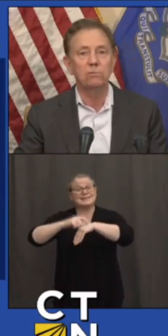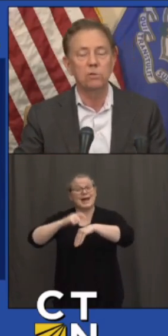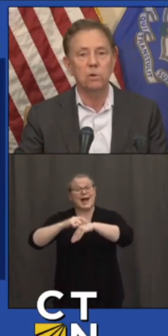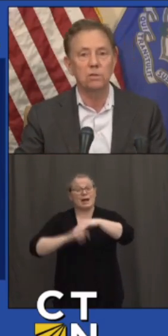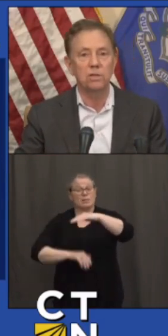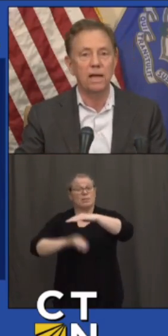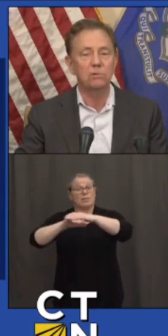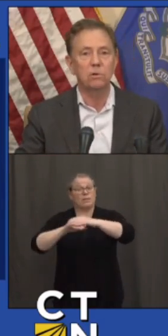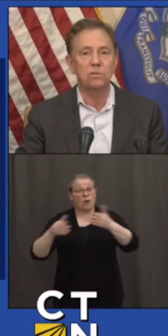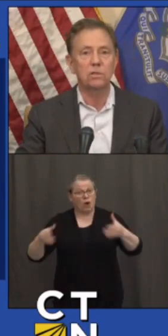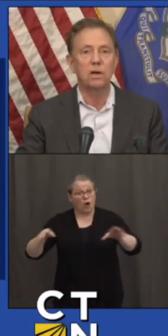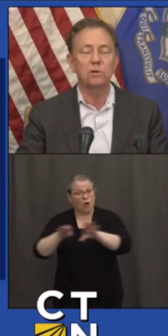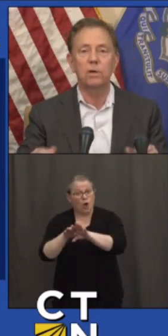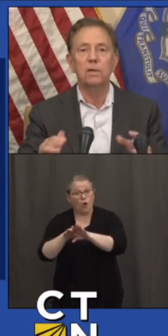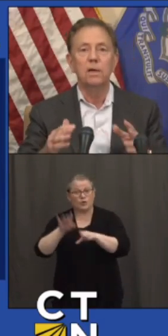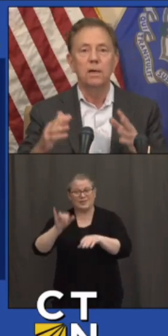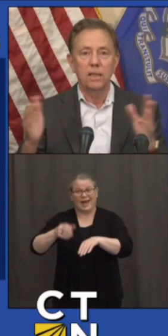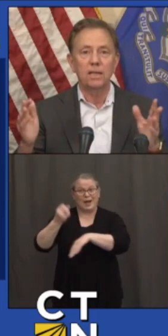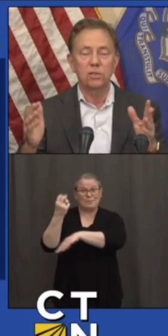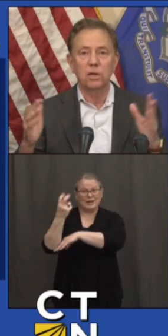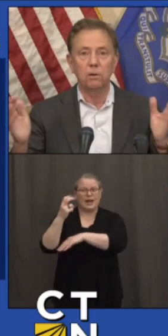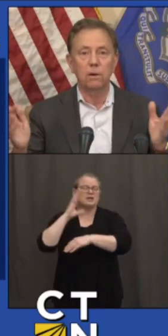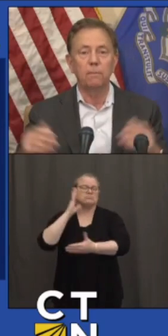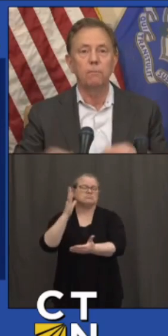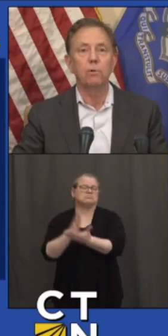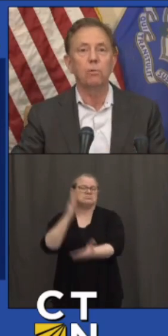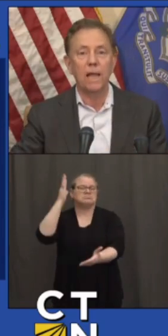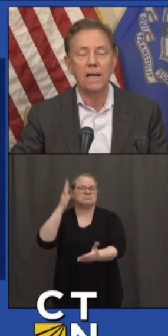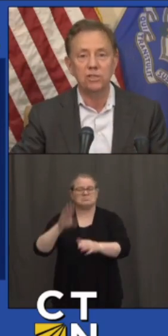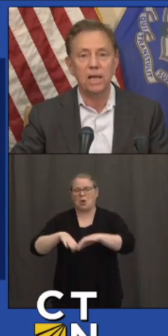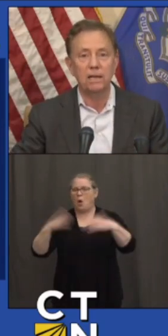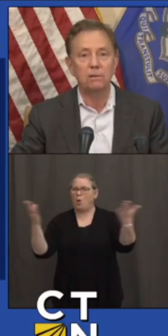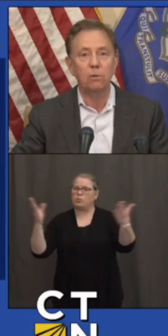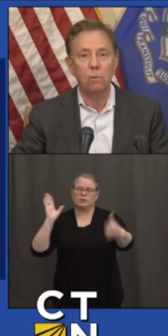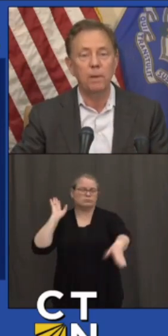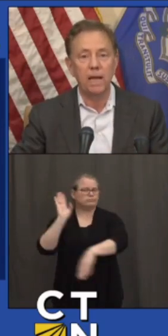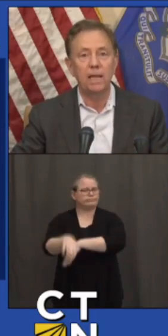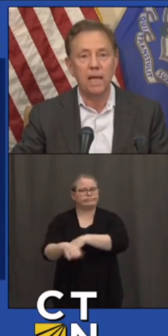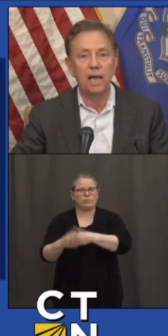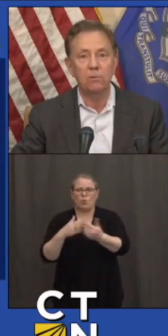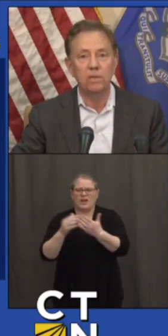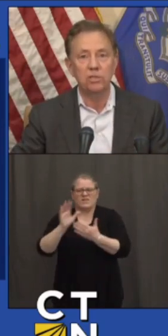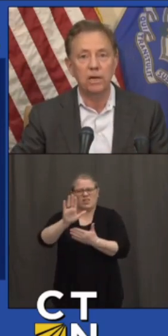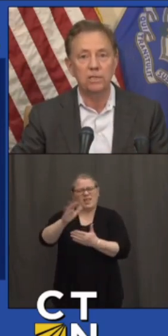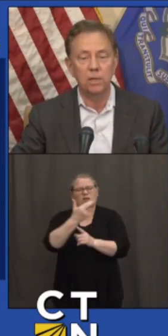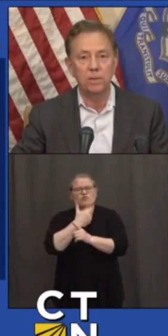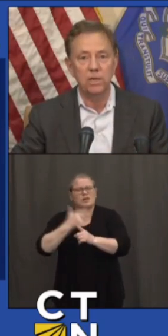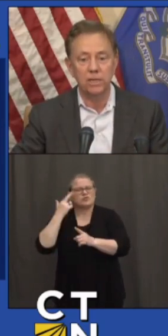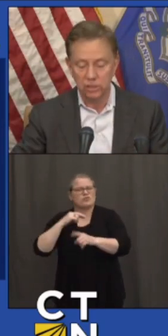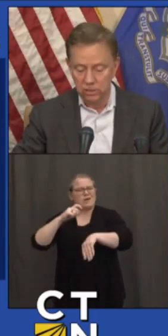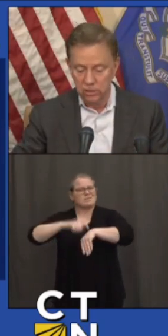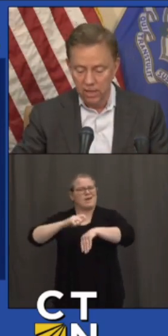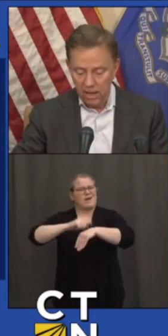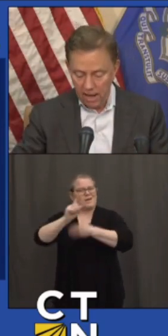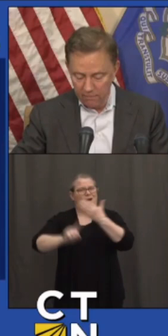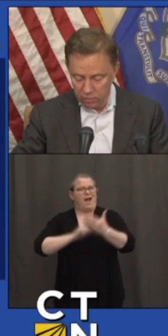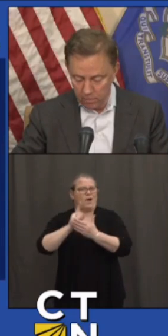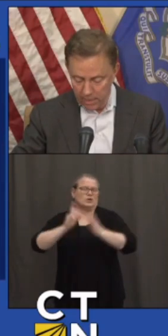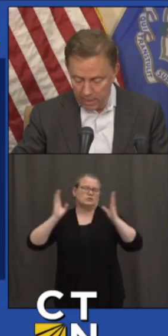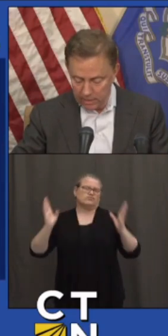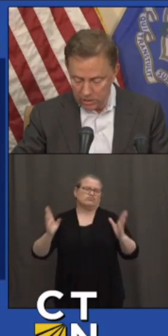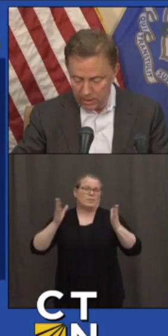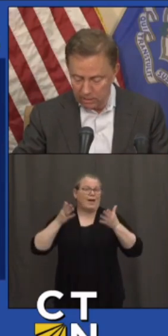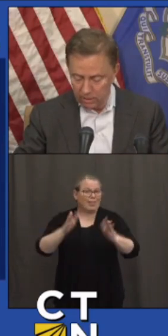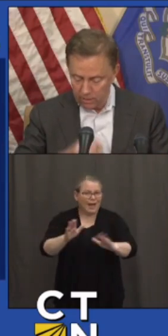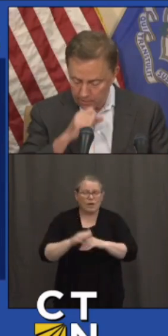indoors and outdoors. Outdoors is 100. That's going to, we'll relax that. There won't be any gathering size limitations after